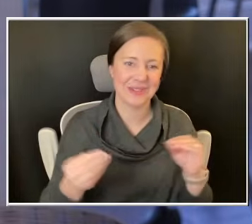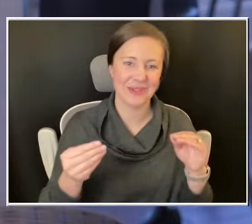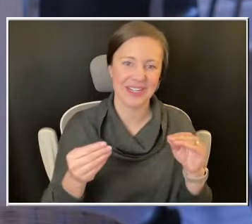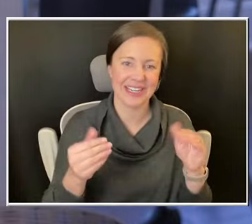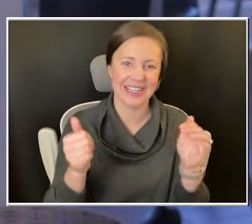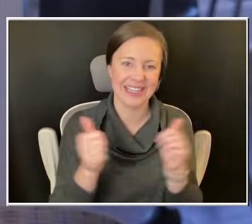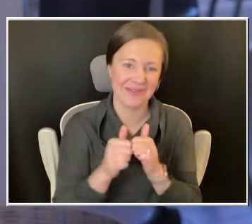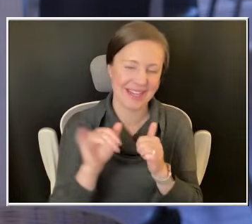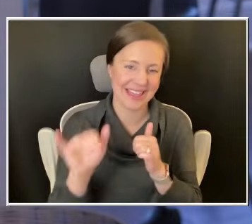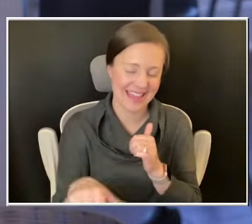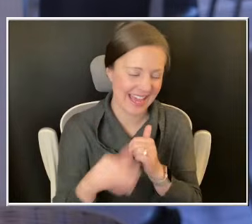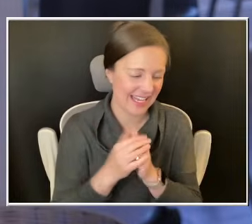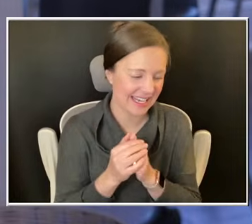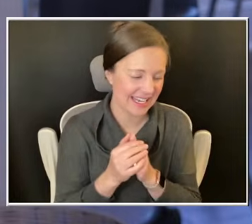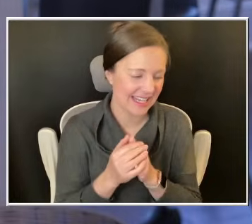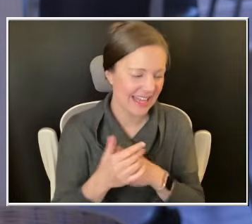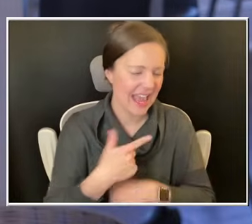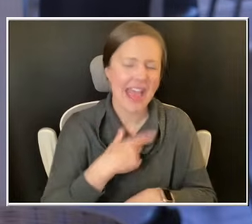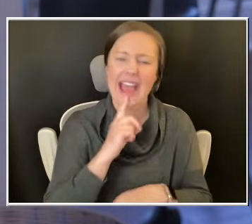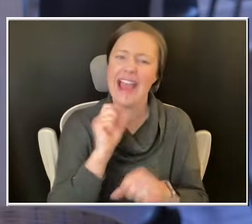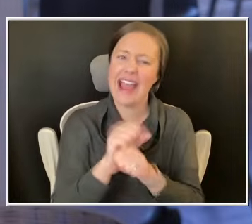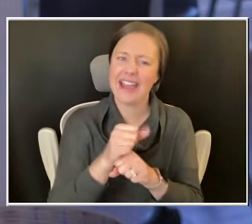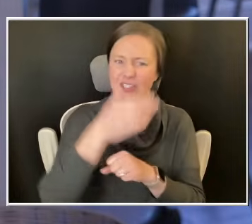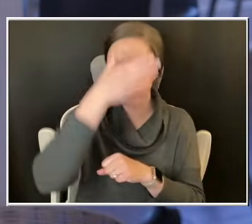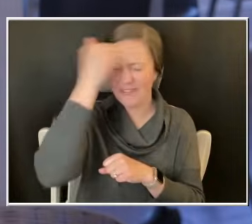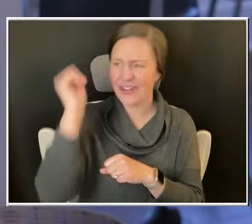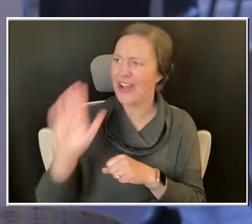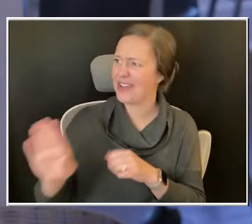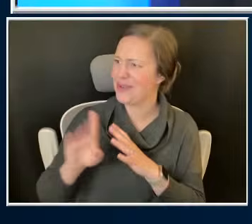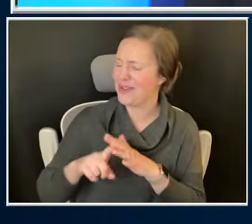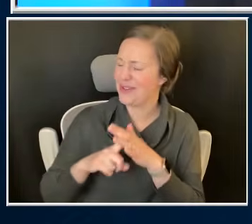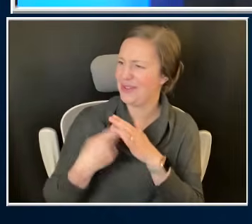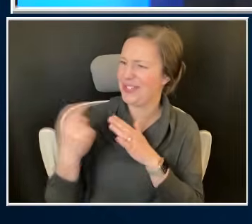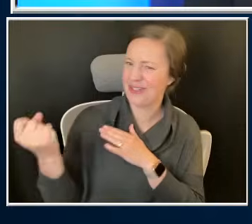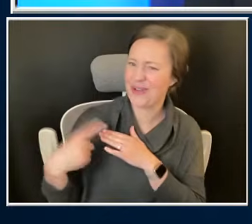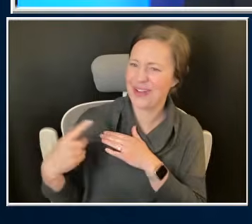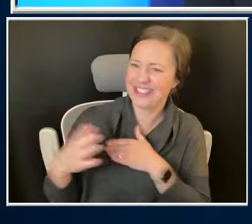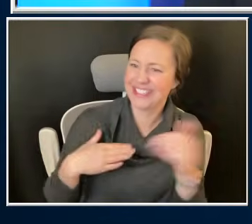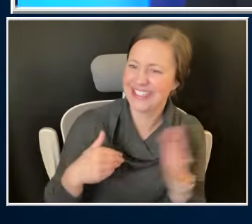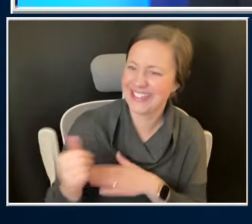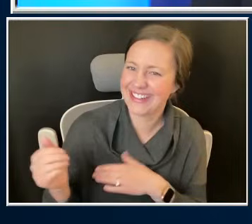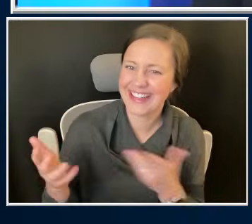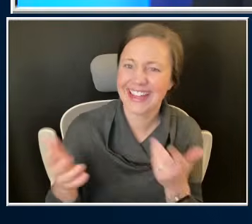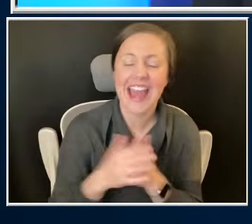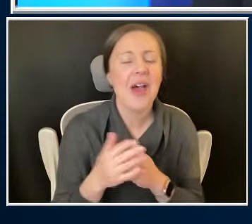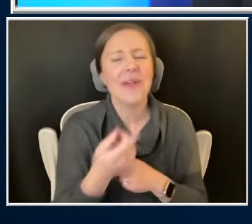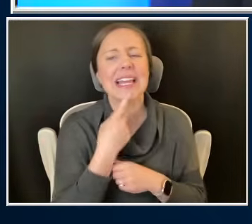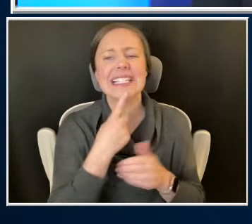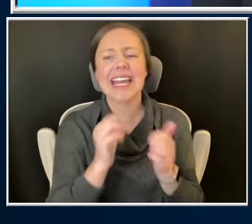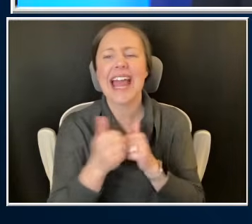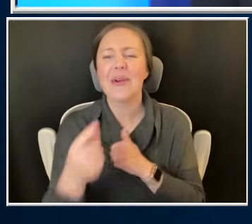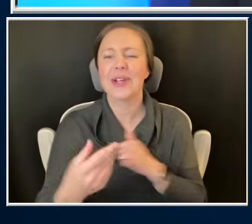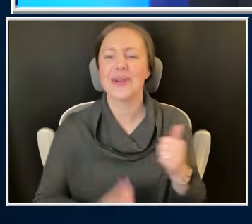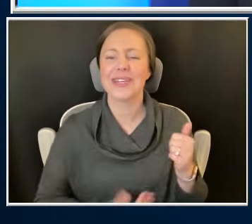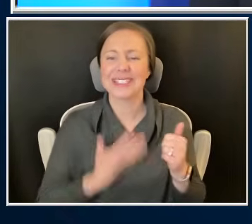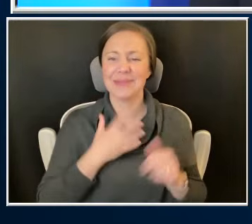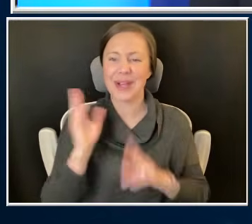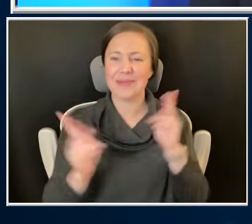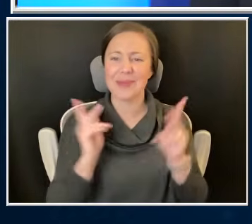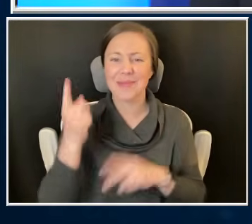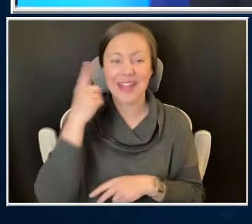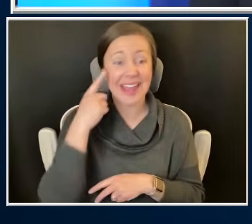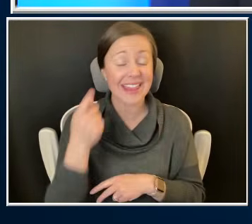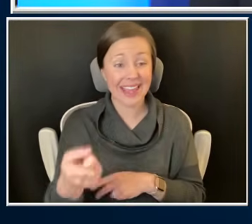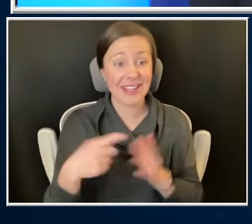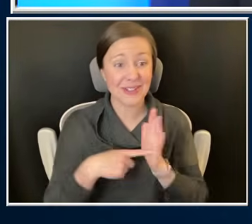that. I actually forgot the original question. No, I said, how are you inspiring people? And I think you're showing